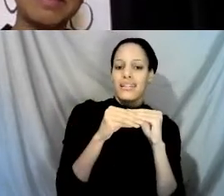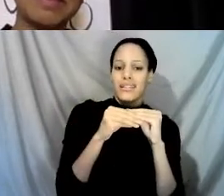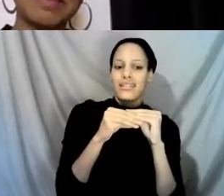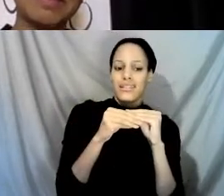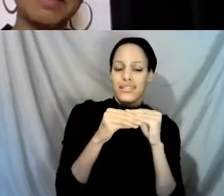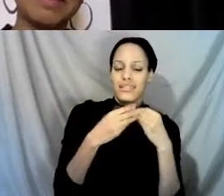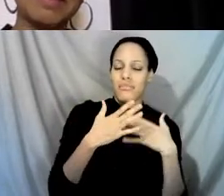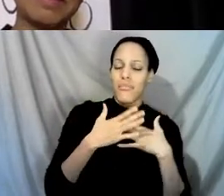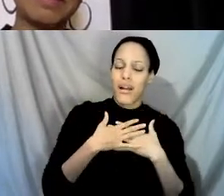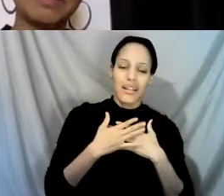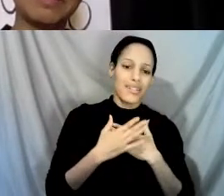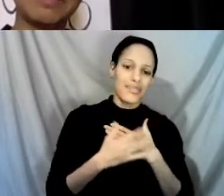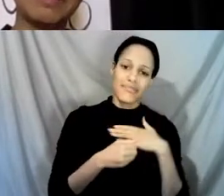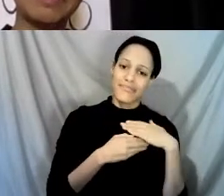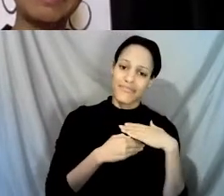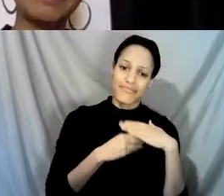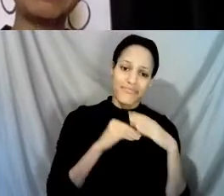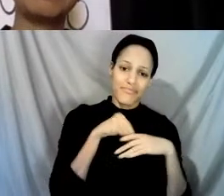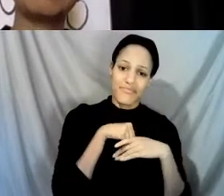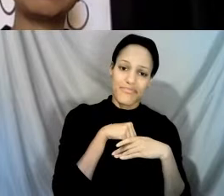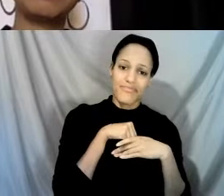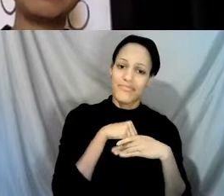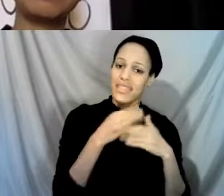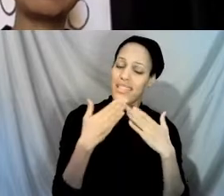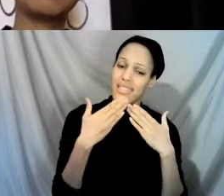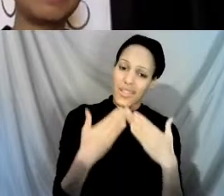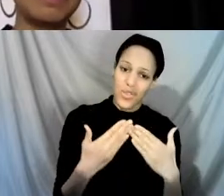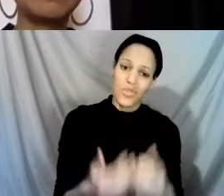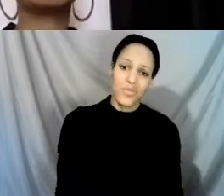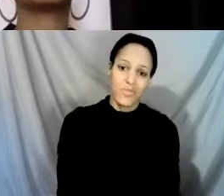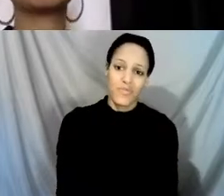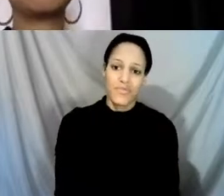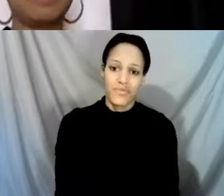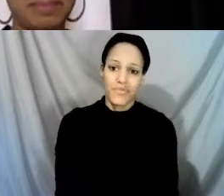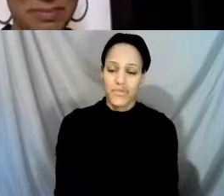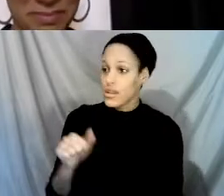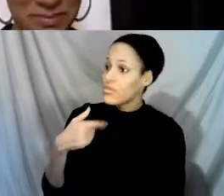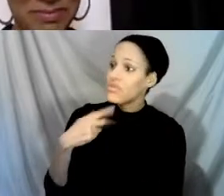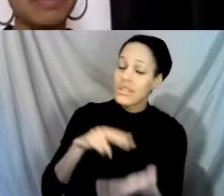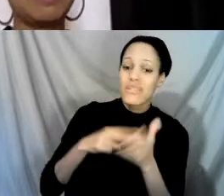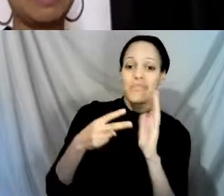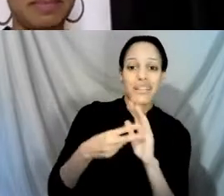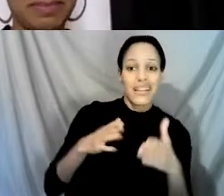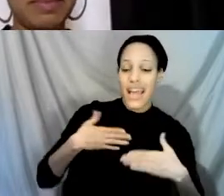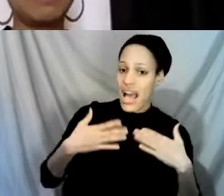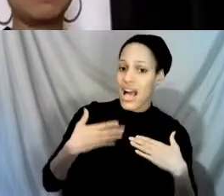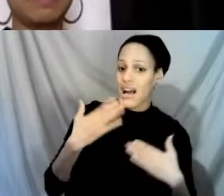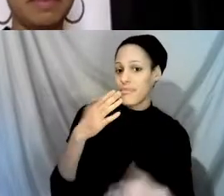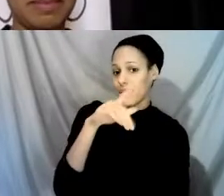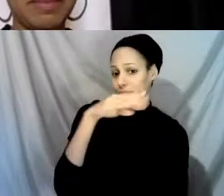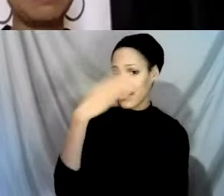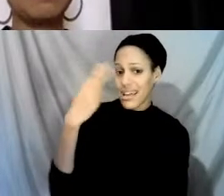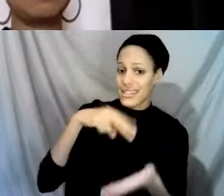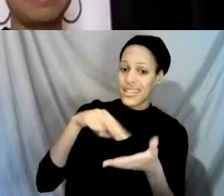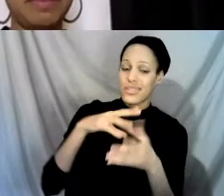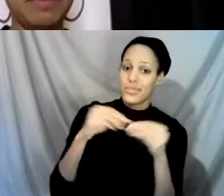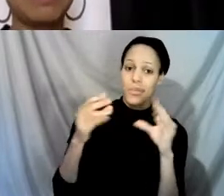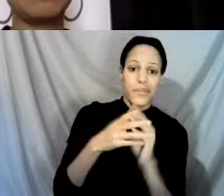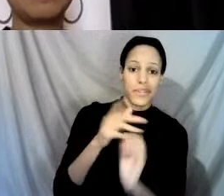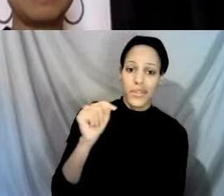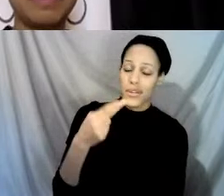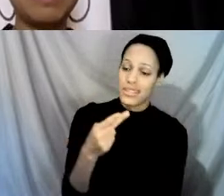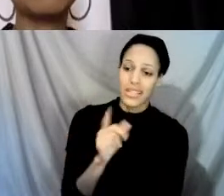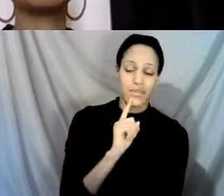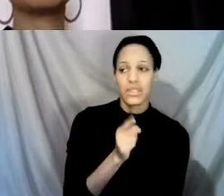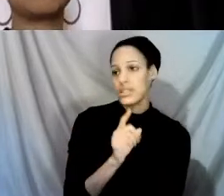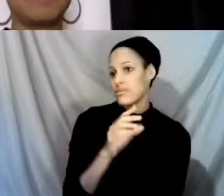gratitude. Thank you all for this. We mean it when we say happy Black Dance Stories Thursday, man. Hmm.